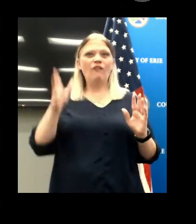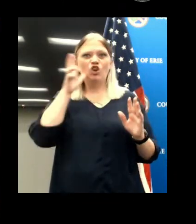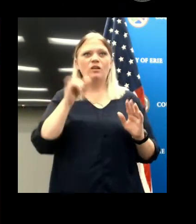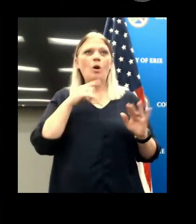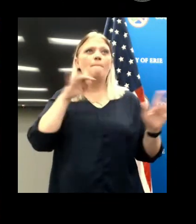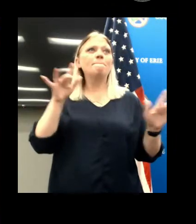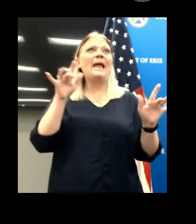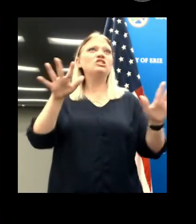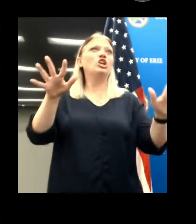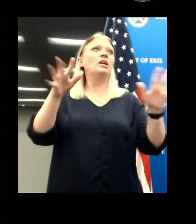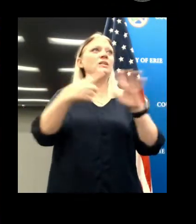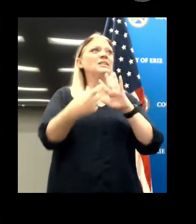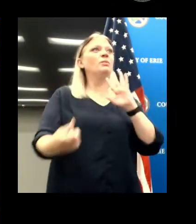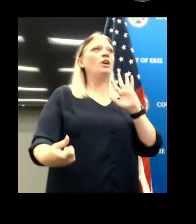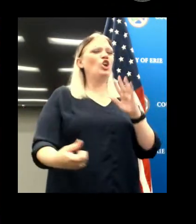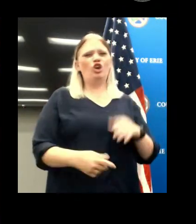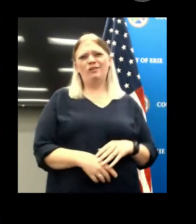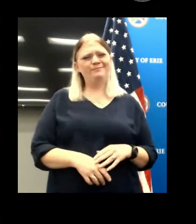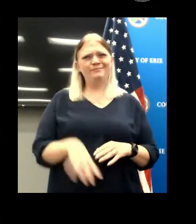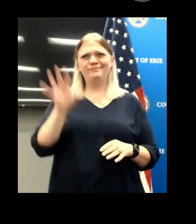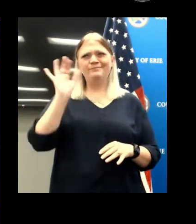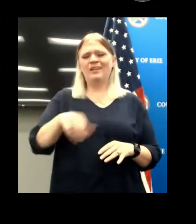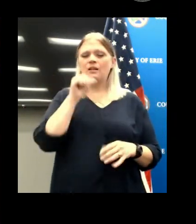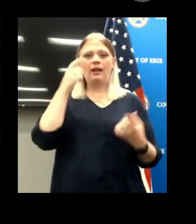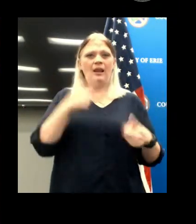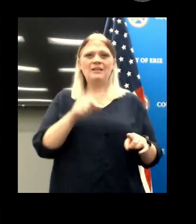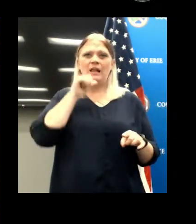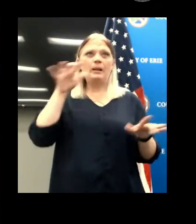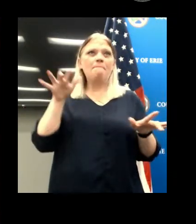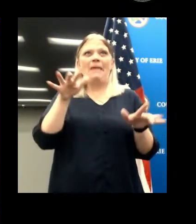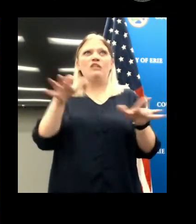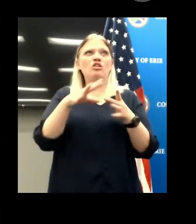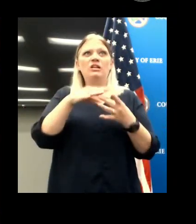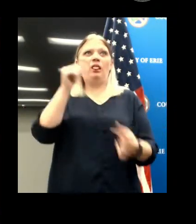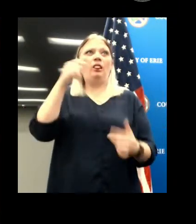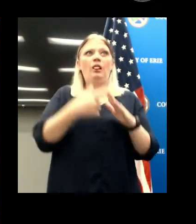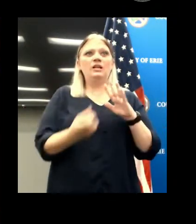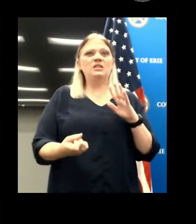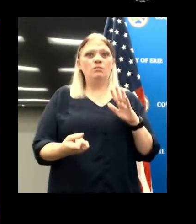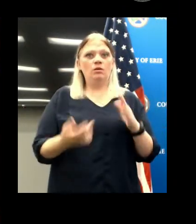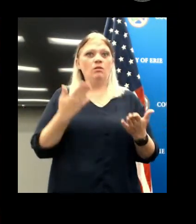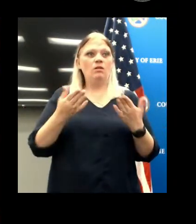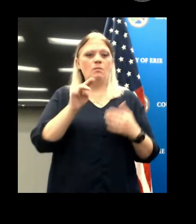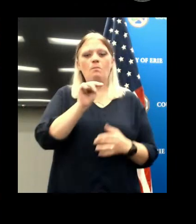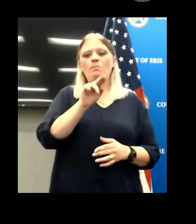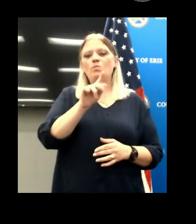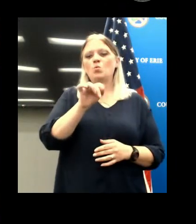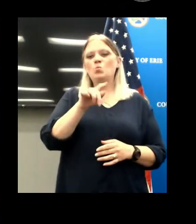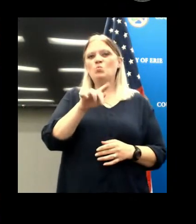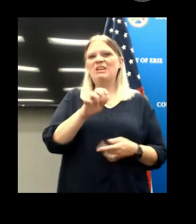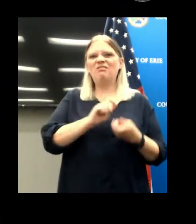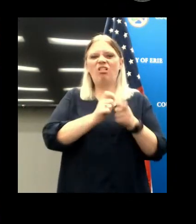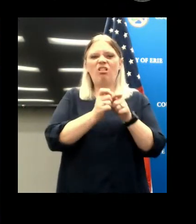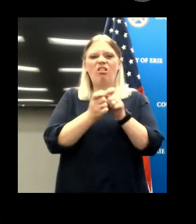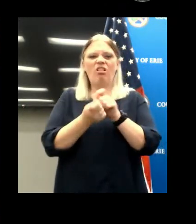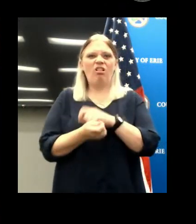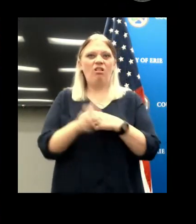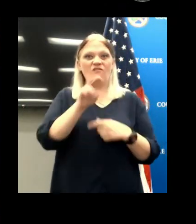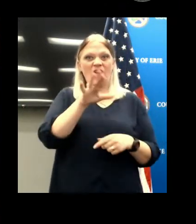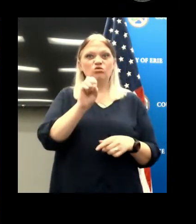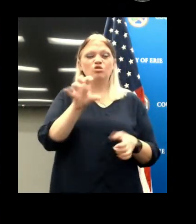magically disappear. That's not going to happen. It's not going to magically disappear. It may mutate, be something different. That's what viruses